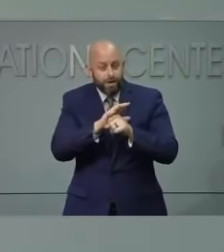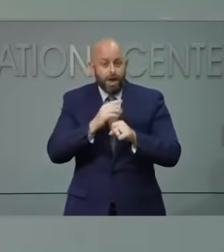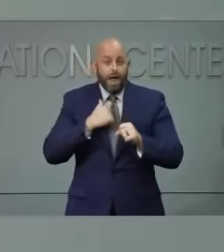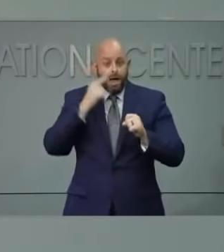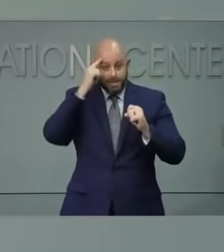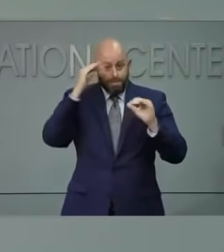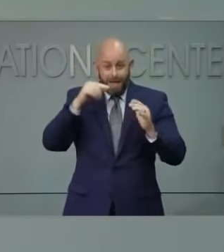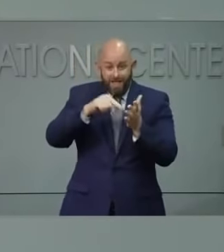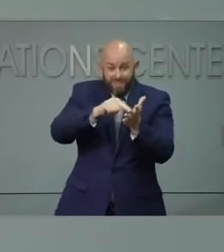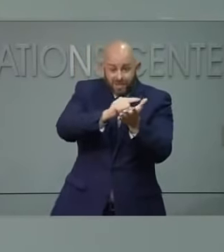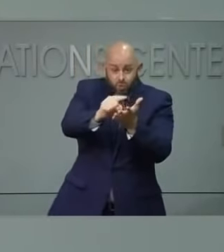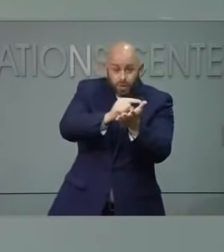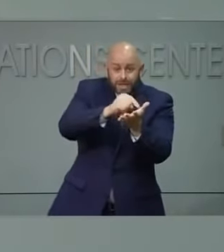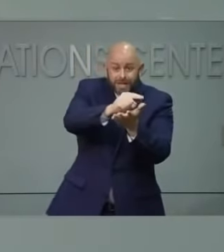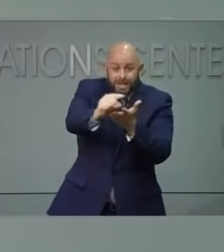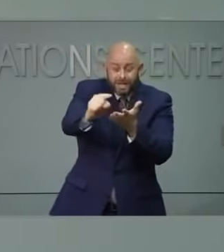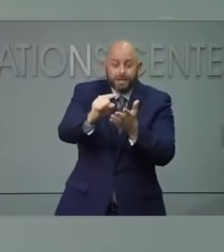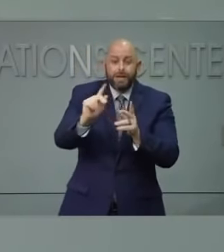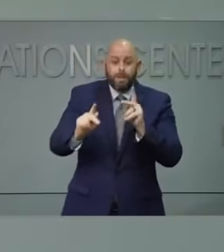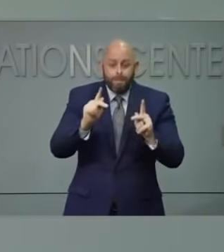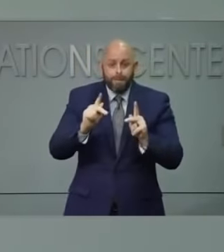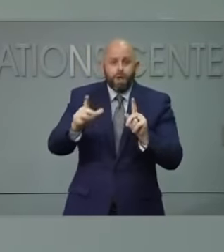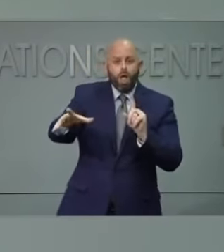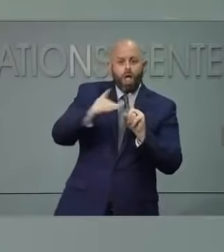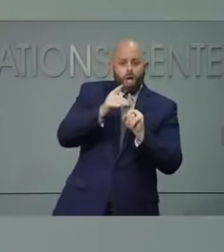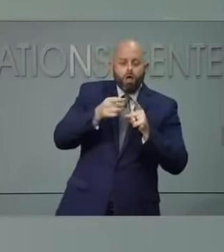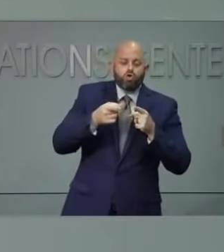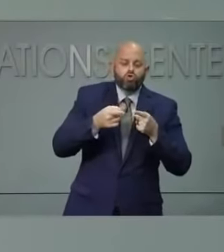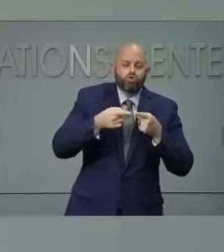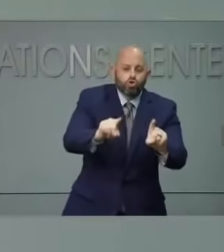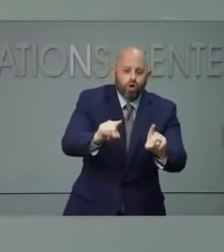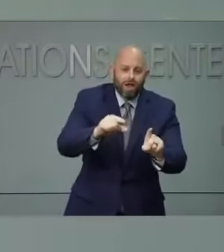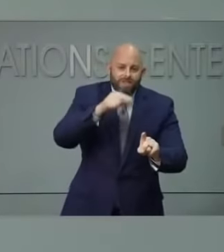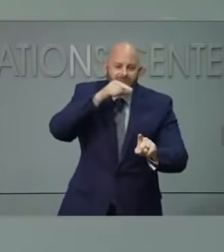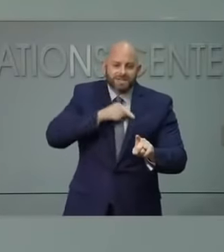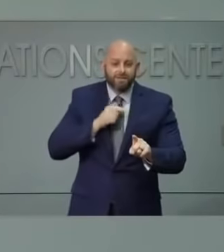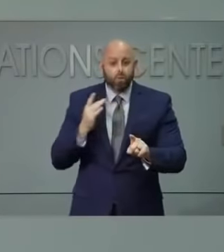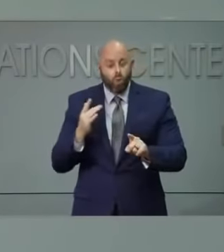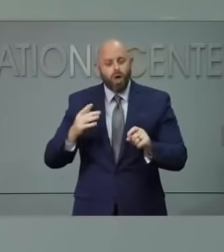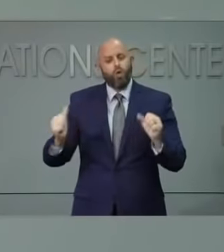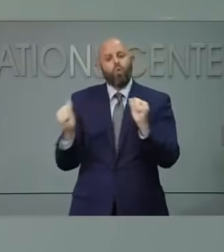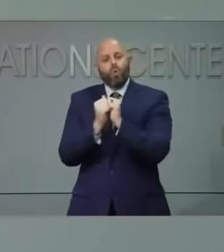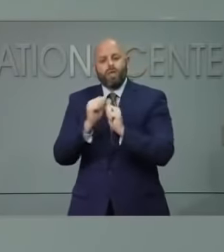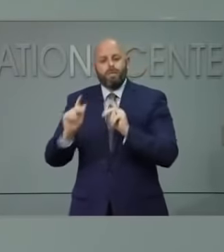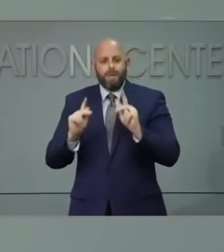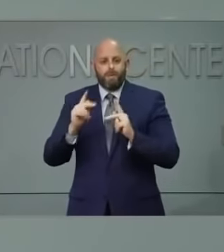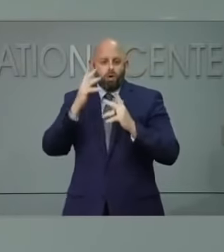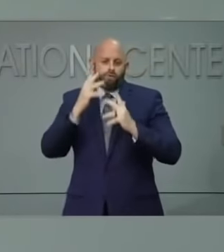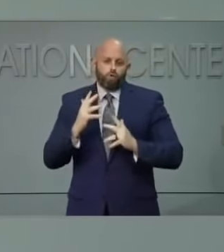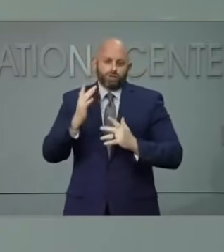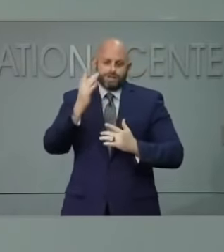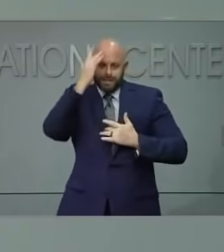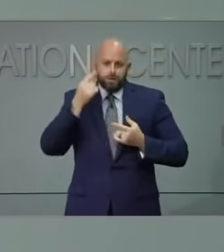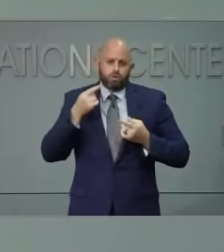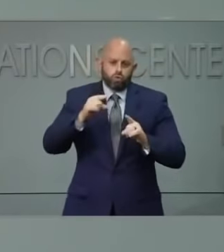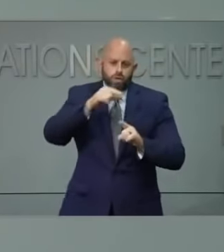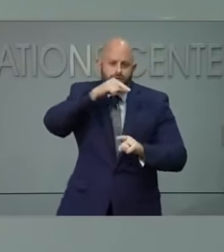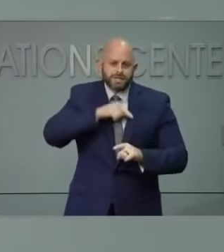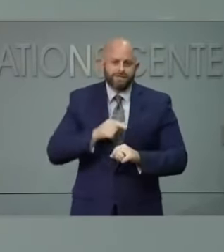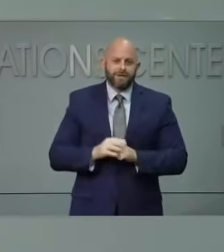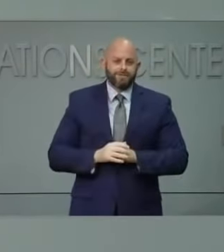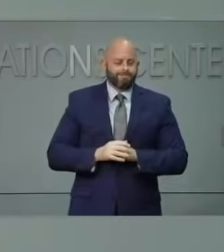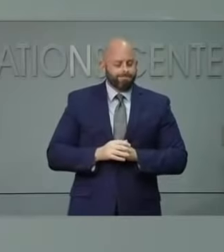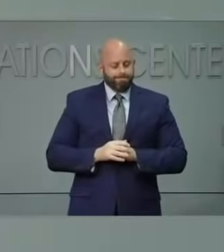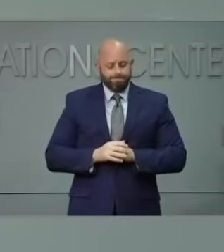who now are going to be coming back COVID positive because they were with those who were unfortunately sick at Thanksgiving. So I